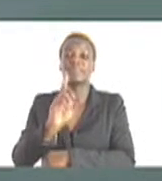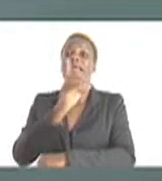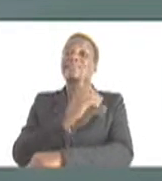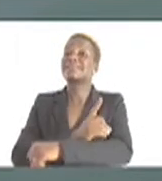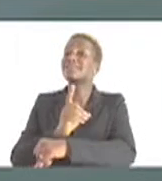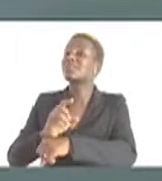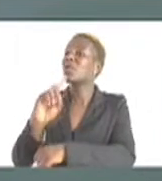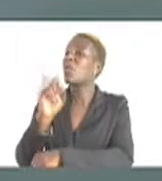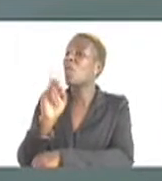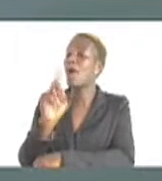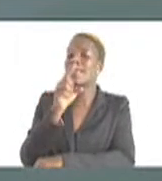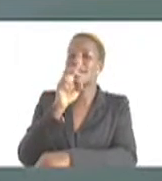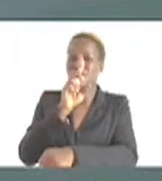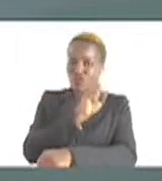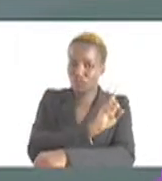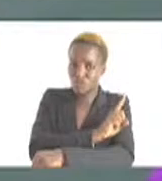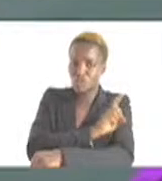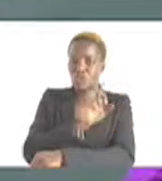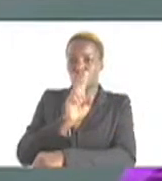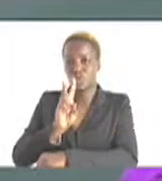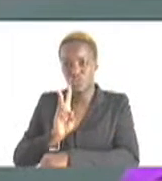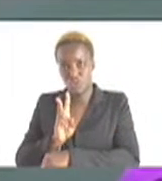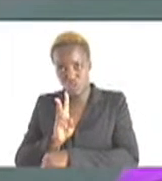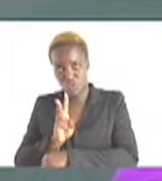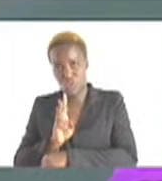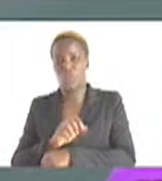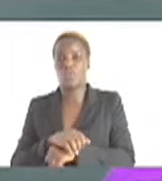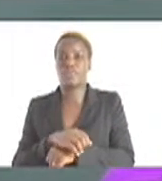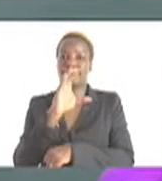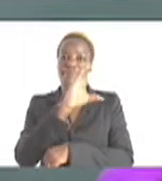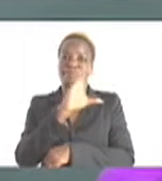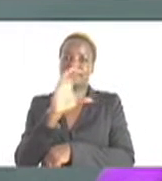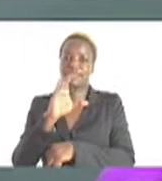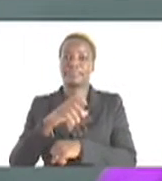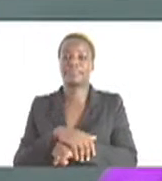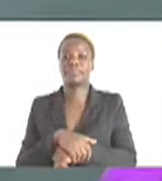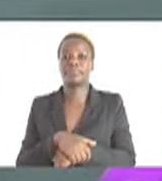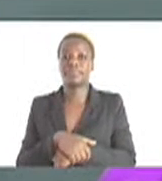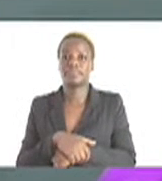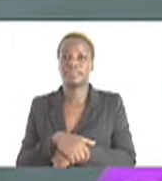December. Okay, that's how we count the